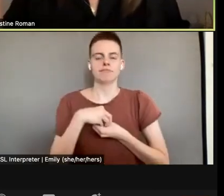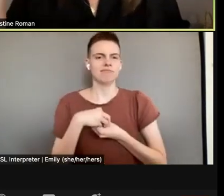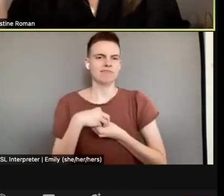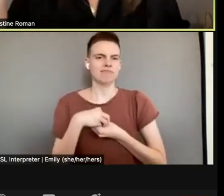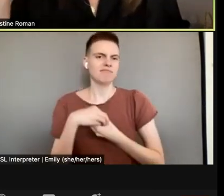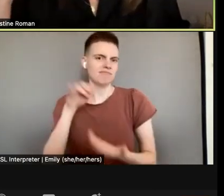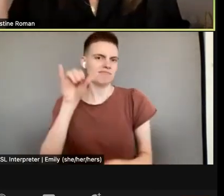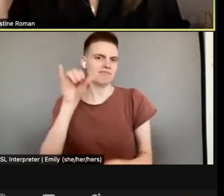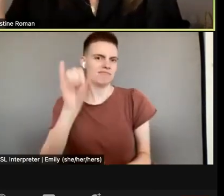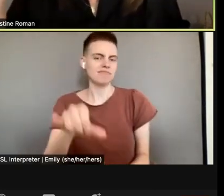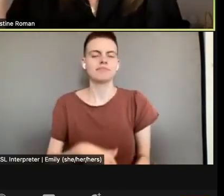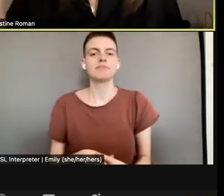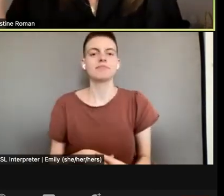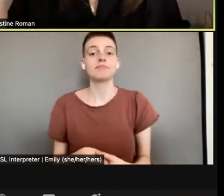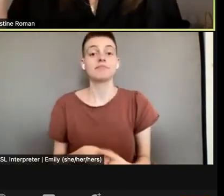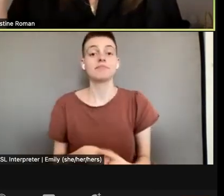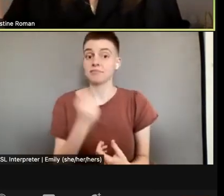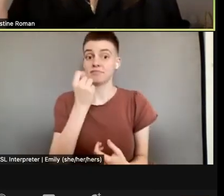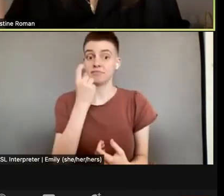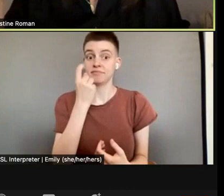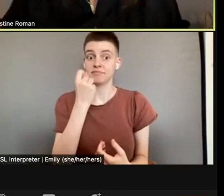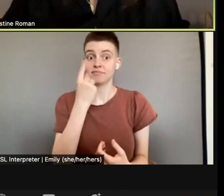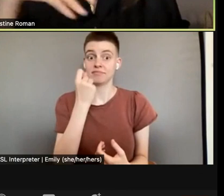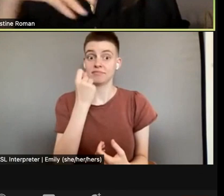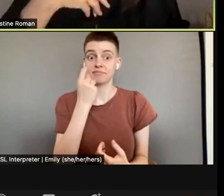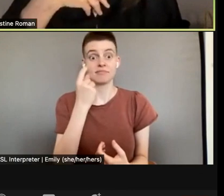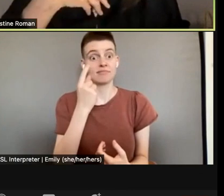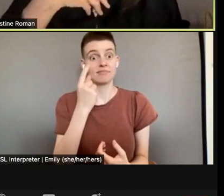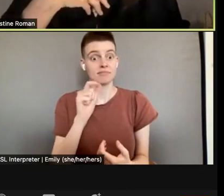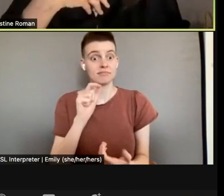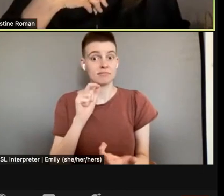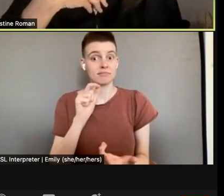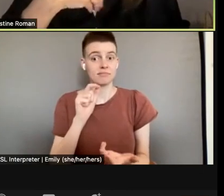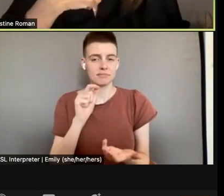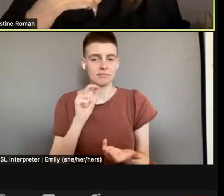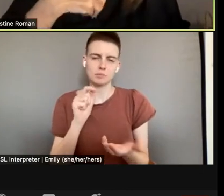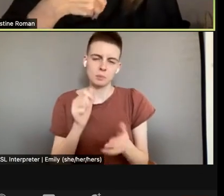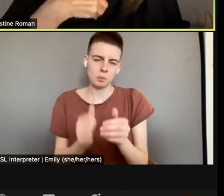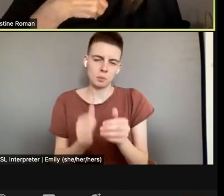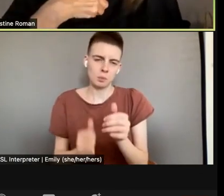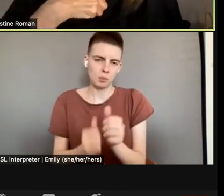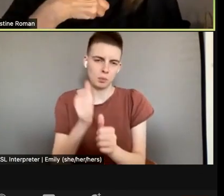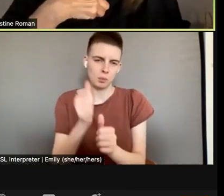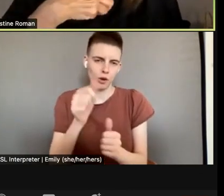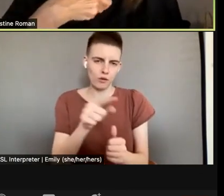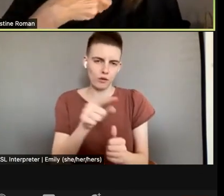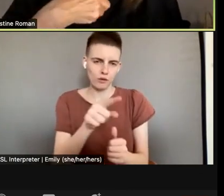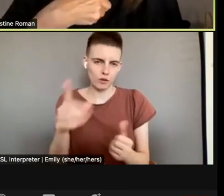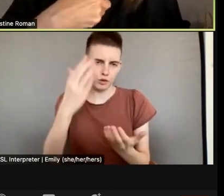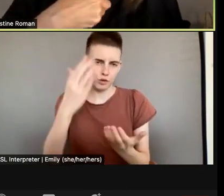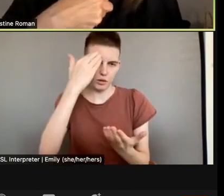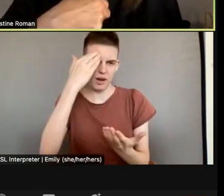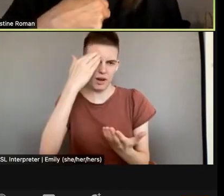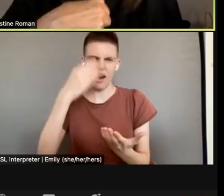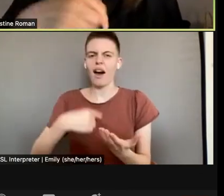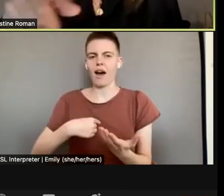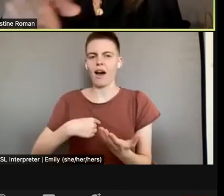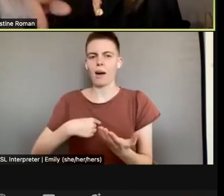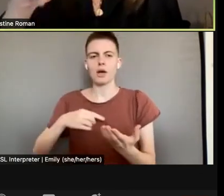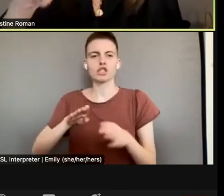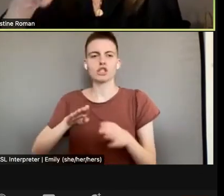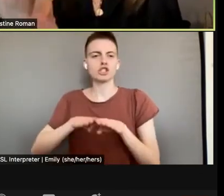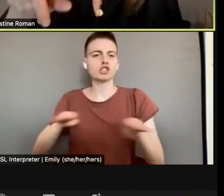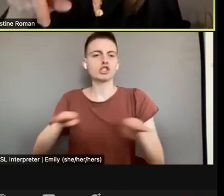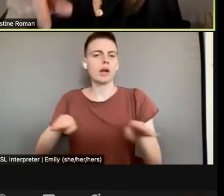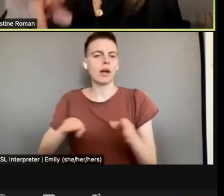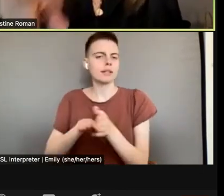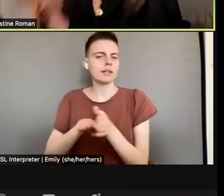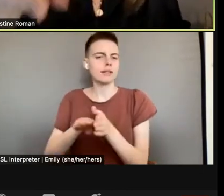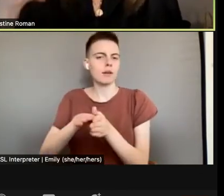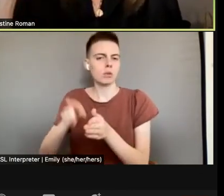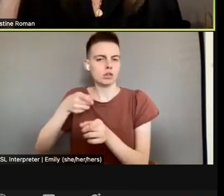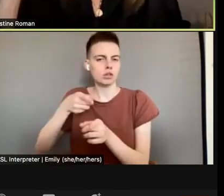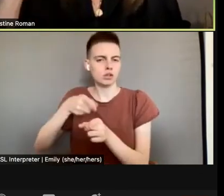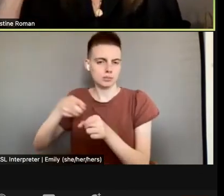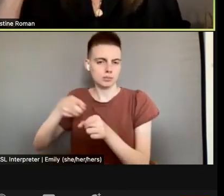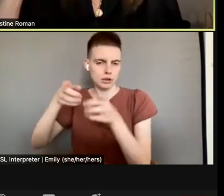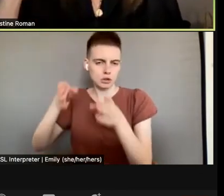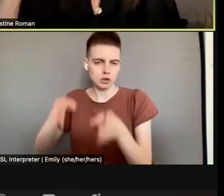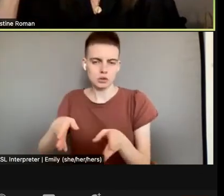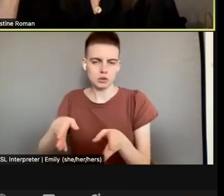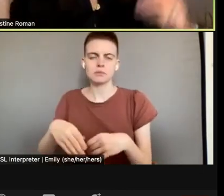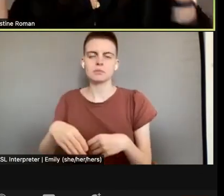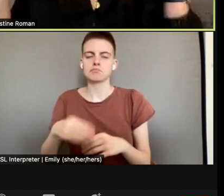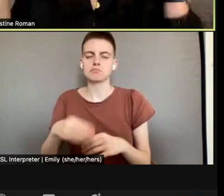the way, when a child does this enough, I think most of you know I'm also a child developmental specialist, that when they see this